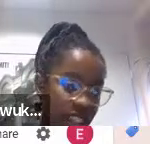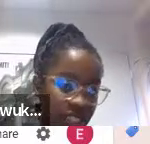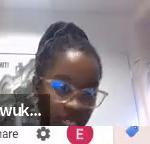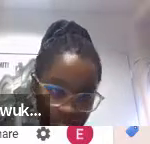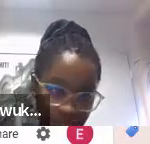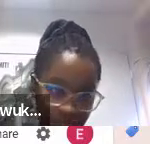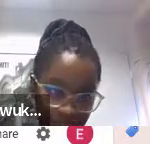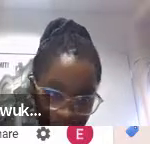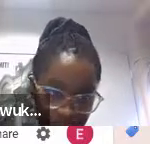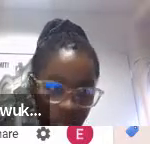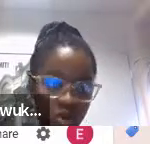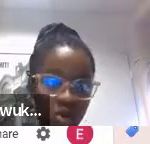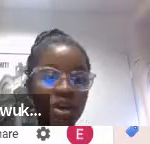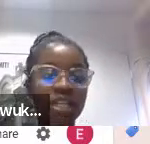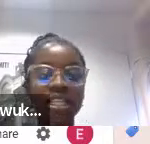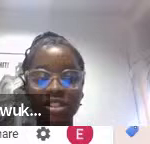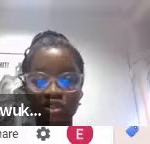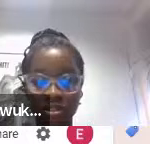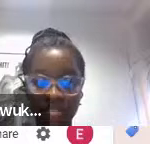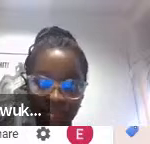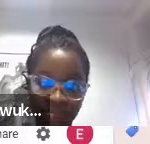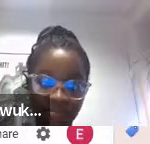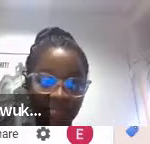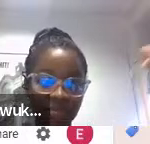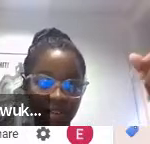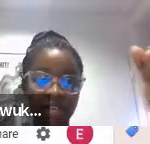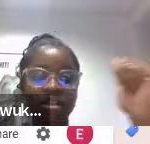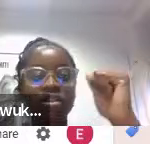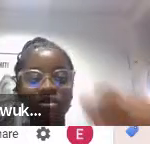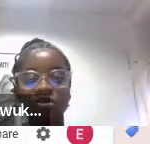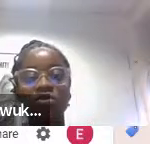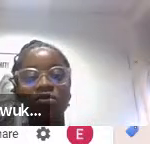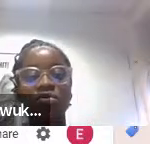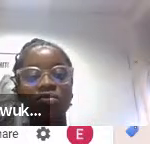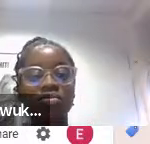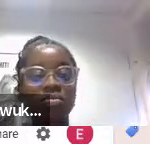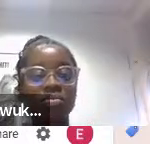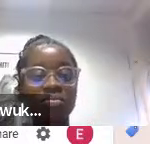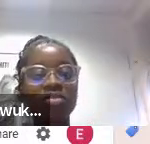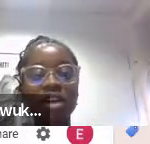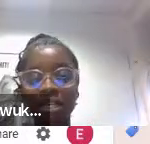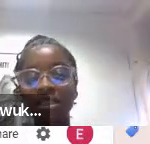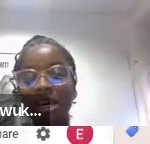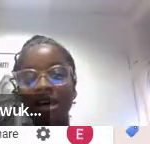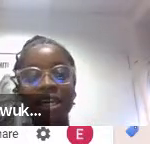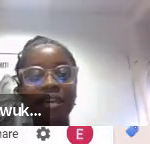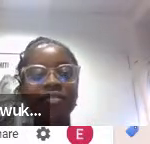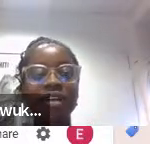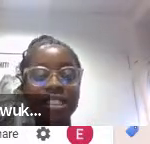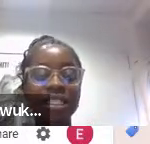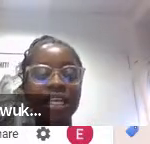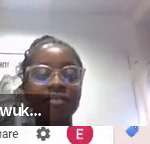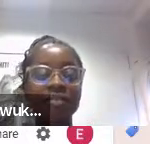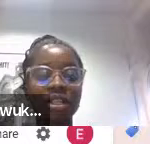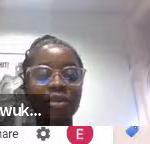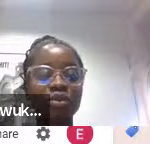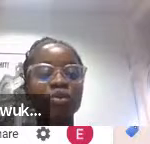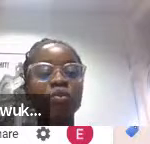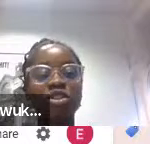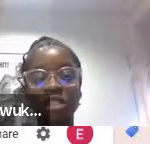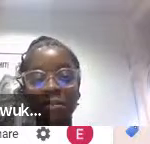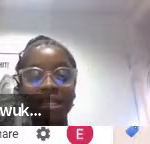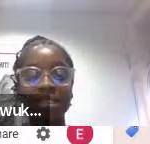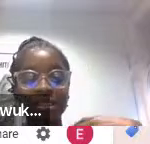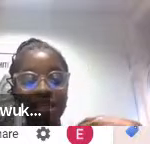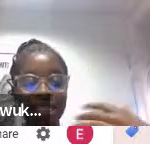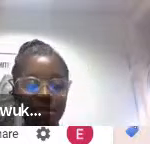and within that I asked, what is your name, right? So me running that, it actually gave out the input,